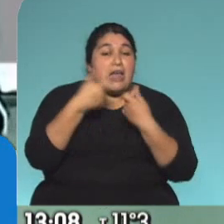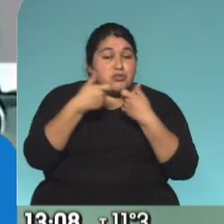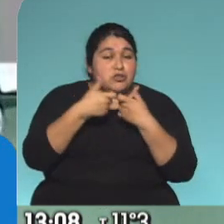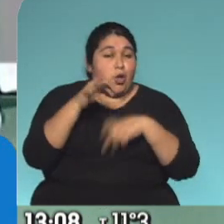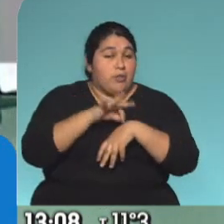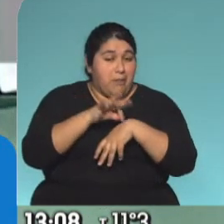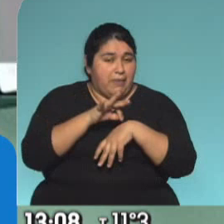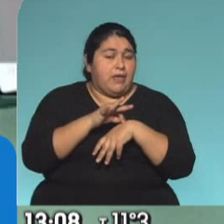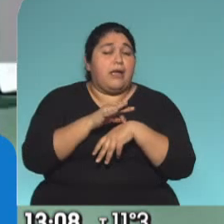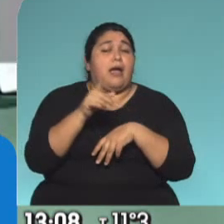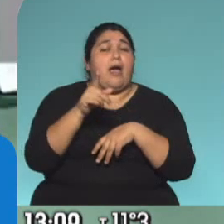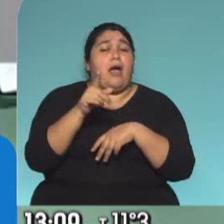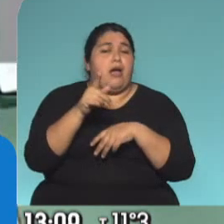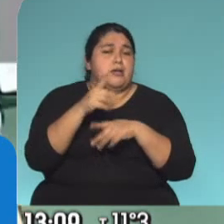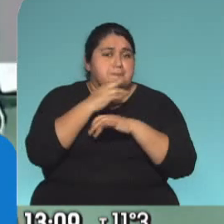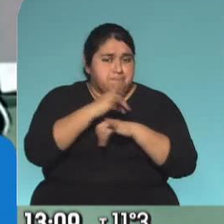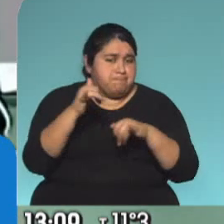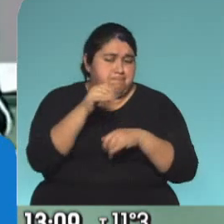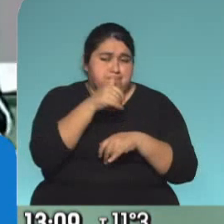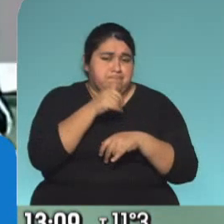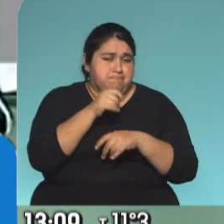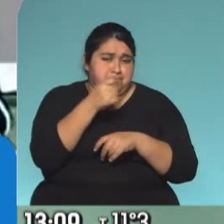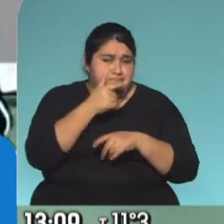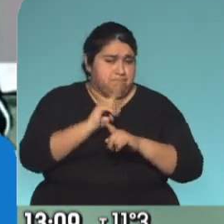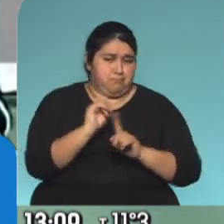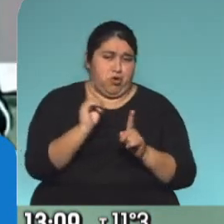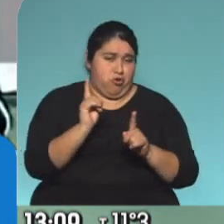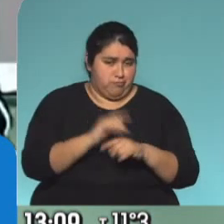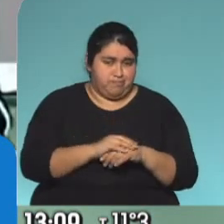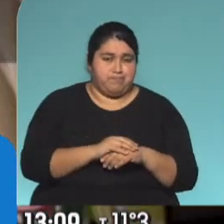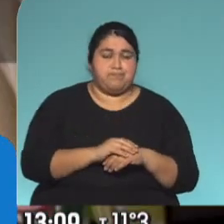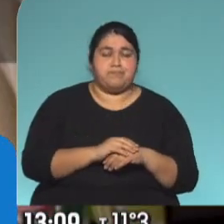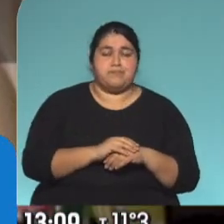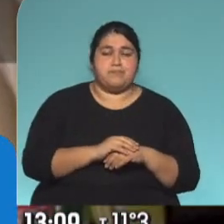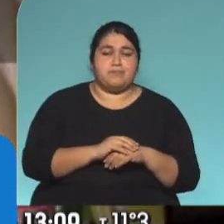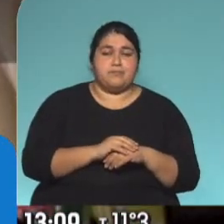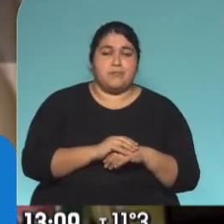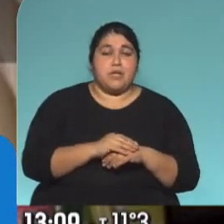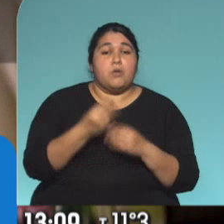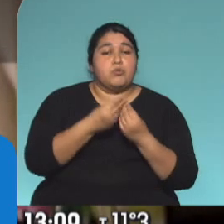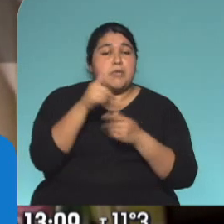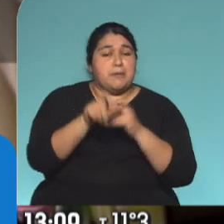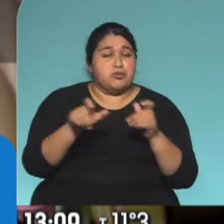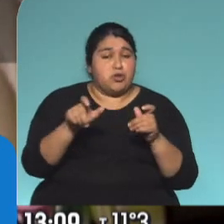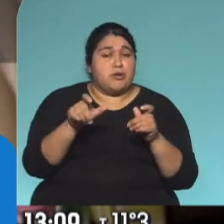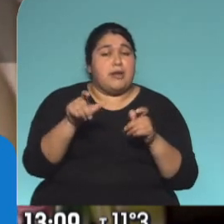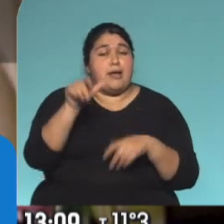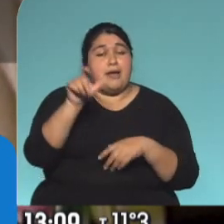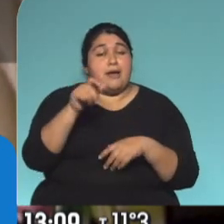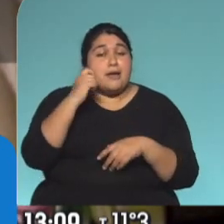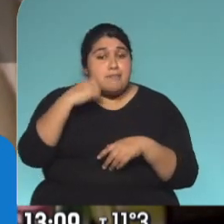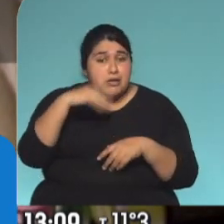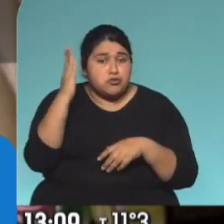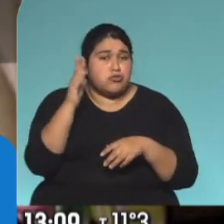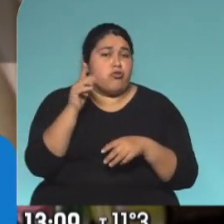recommends hydroxychloroquine. We do not use it at our hospital to treat COVID. Many people who are older, even than the